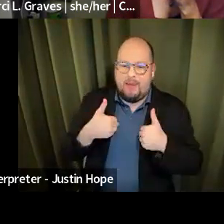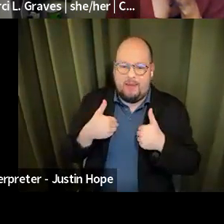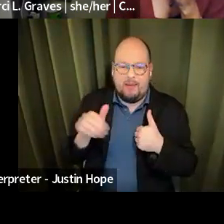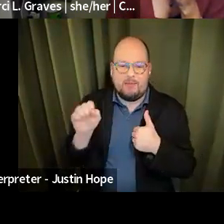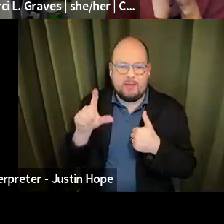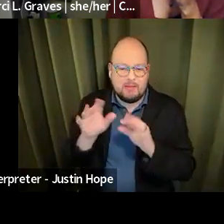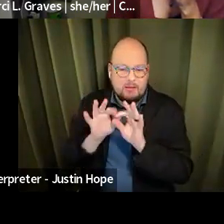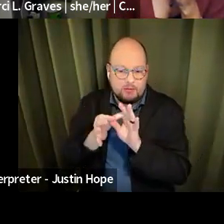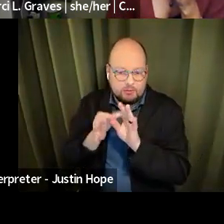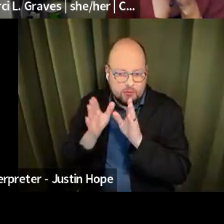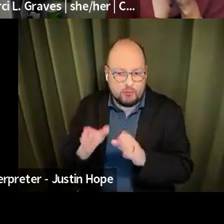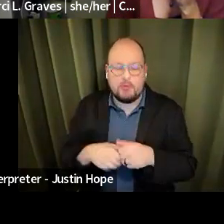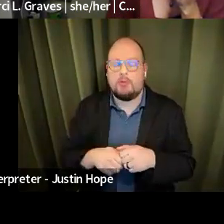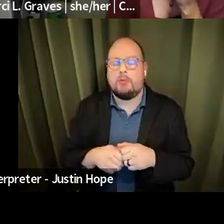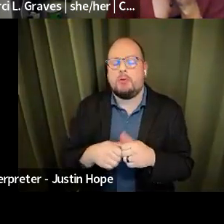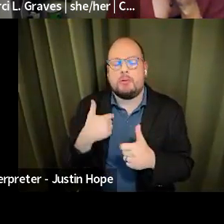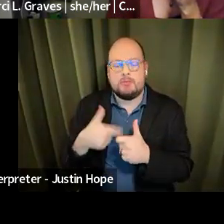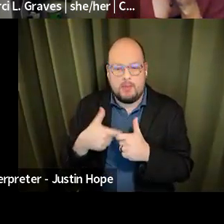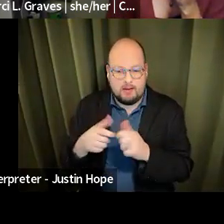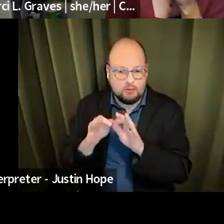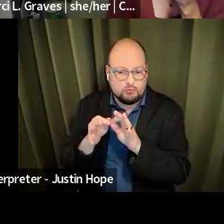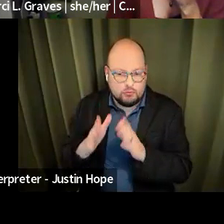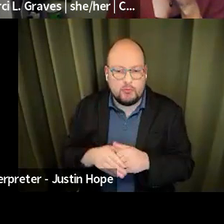Spanish interpreters, and Vietnamese interpreters.